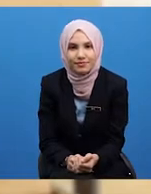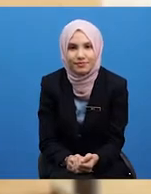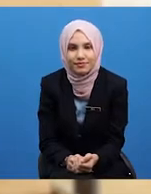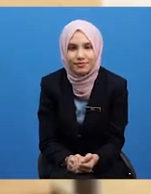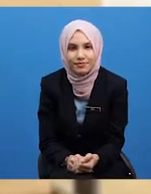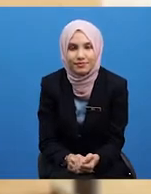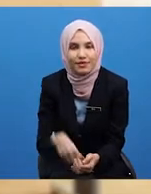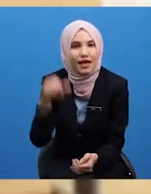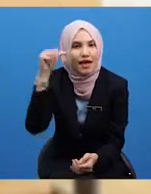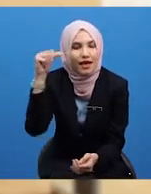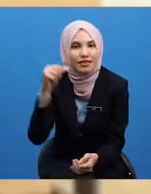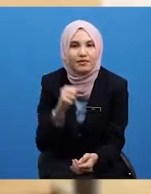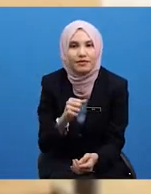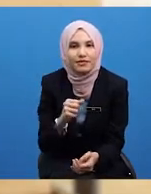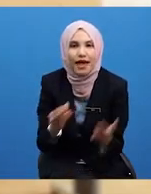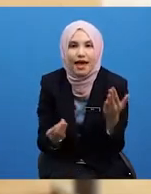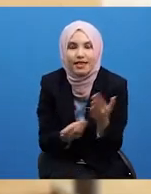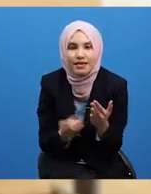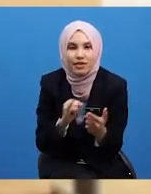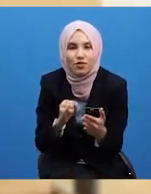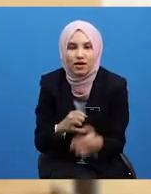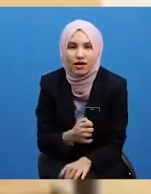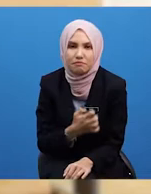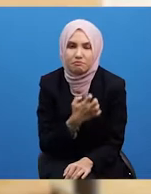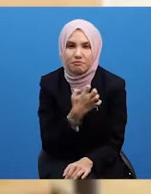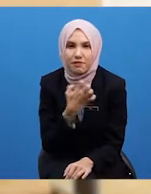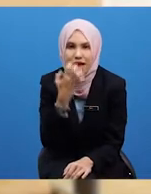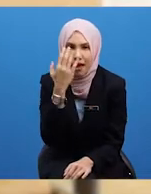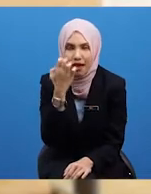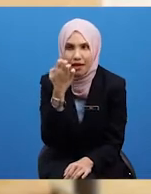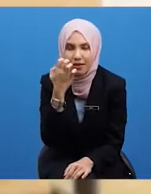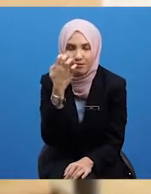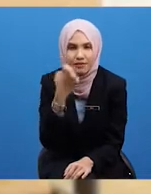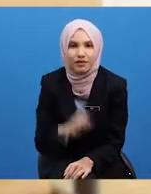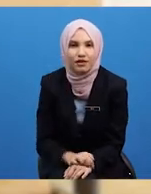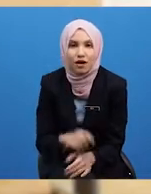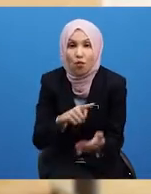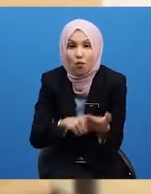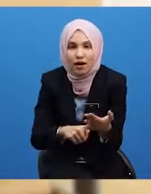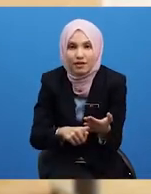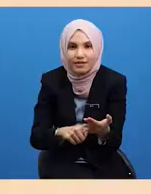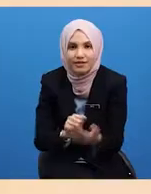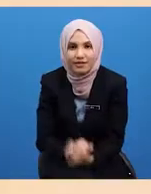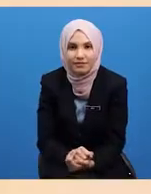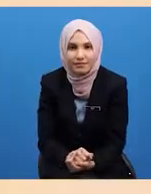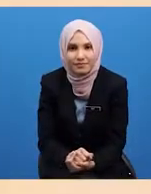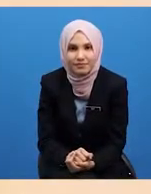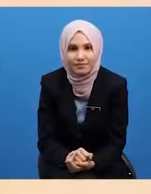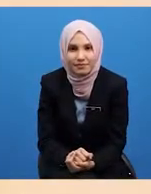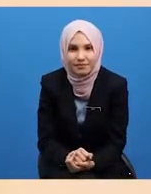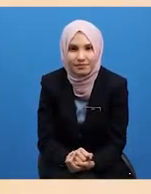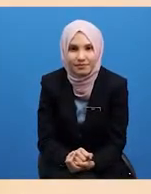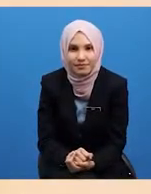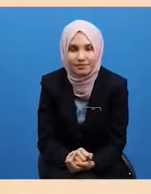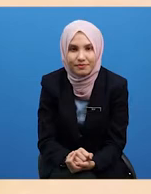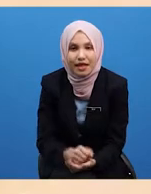Adam is adding the word empathize. What is empathize? Do you know?